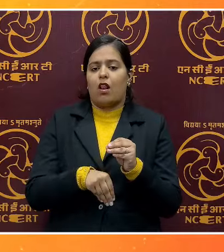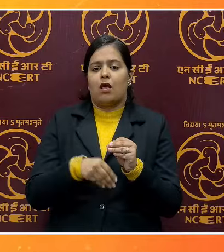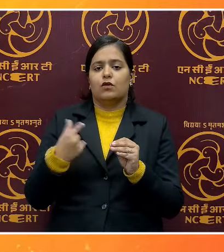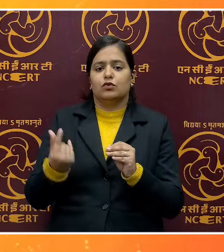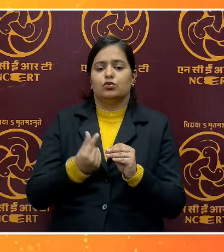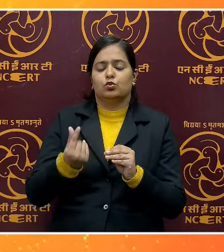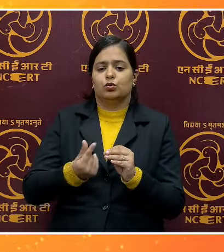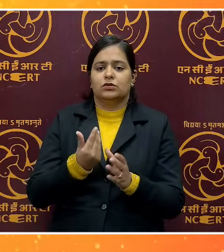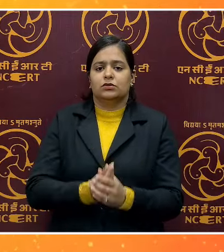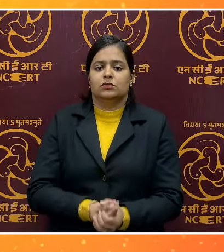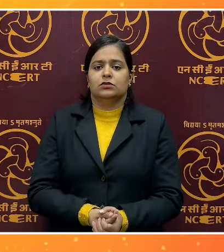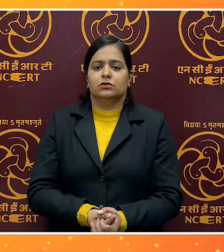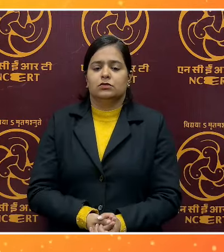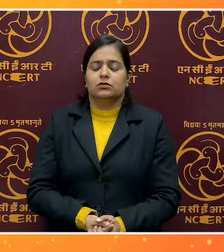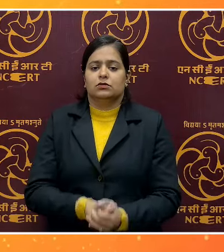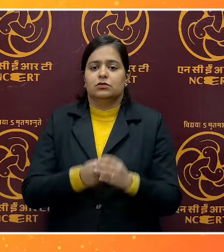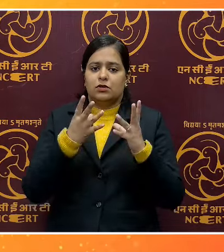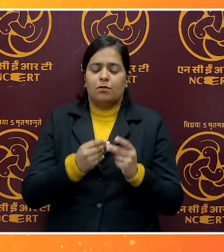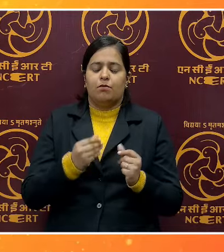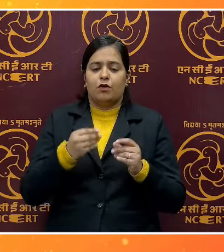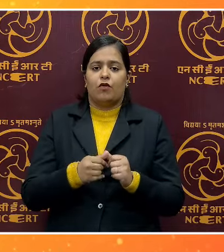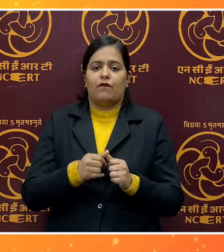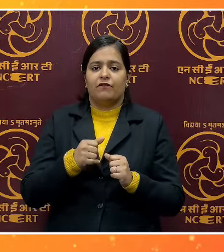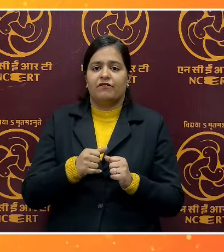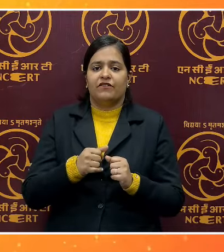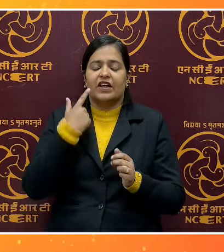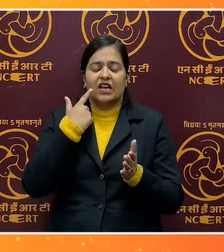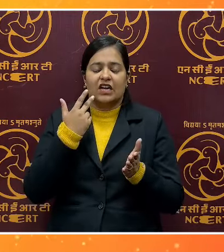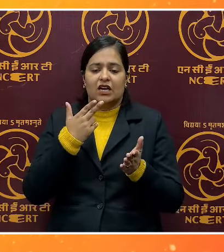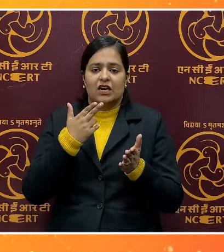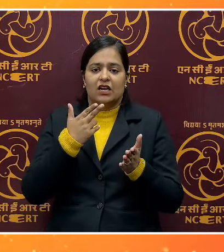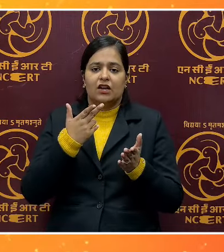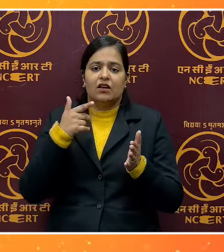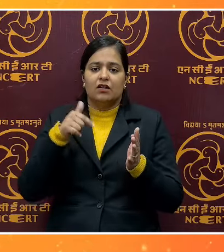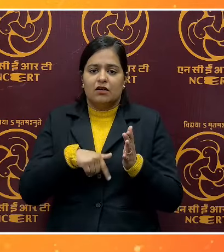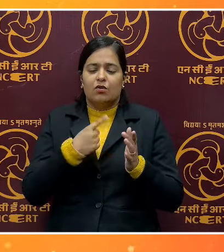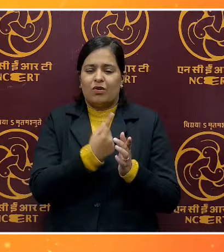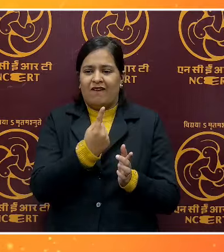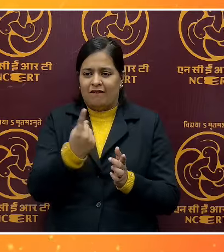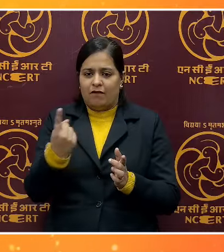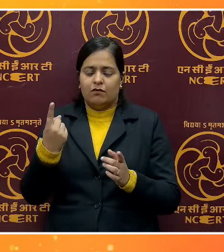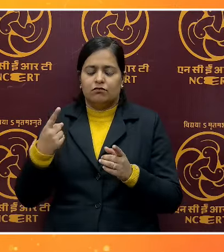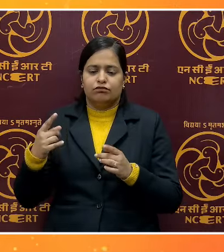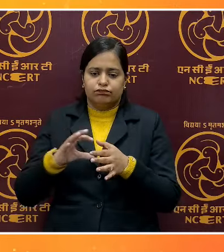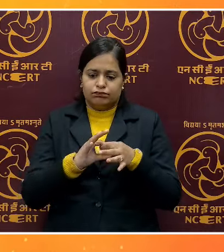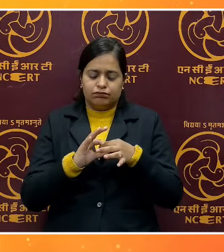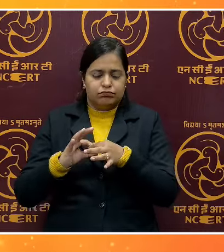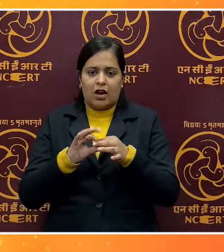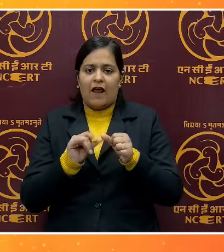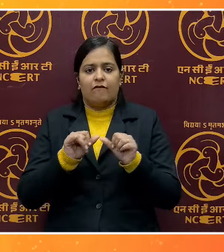the number of individual ligands in the coordination entity.